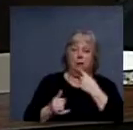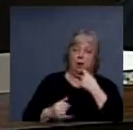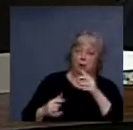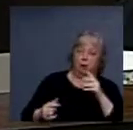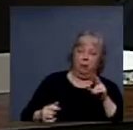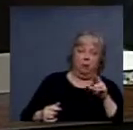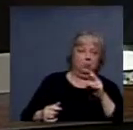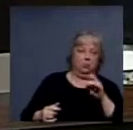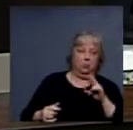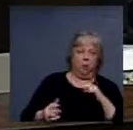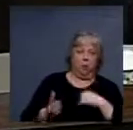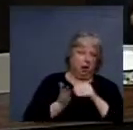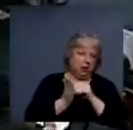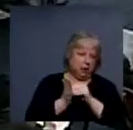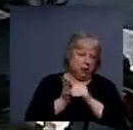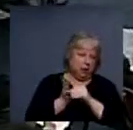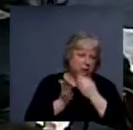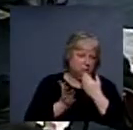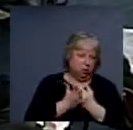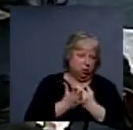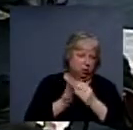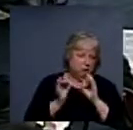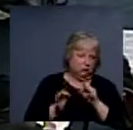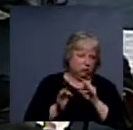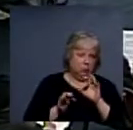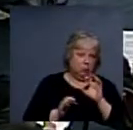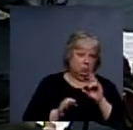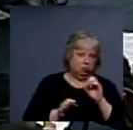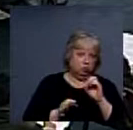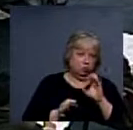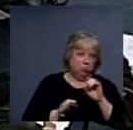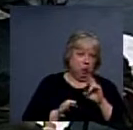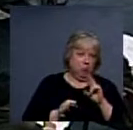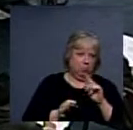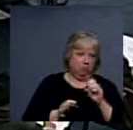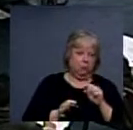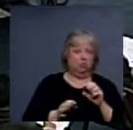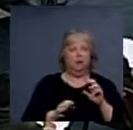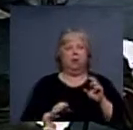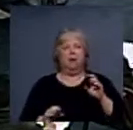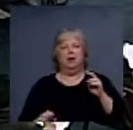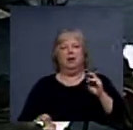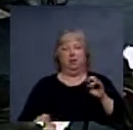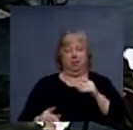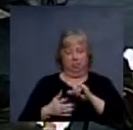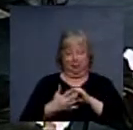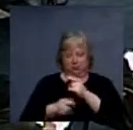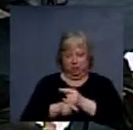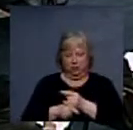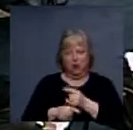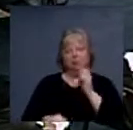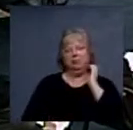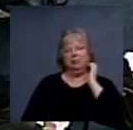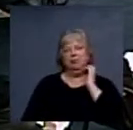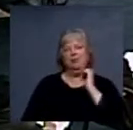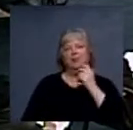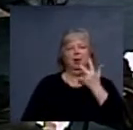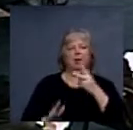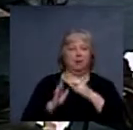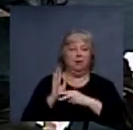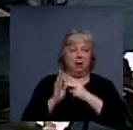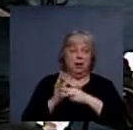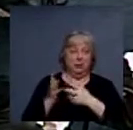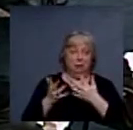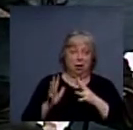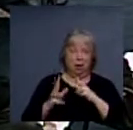keep good records. Thank you. That's correct. Okay, we've had the three readings of the